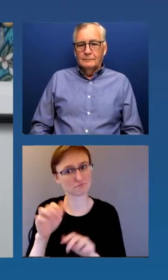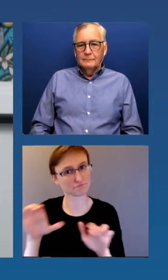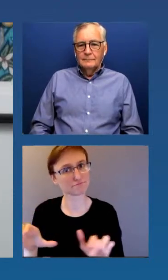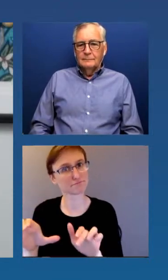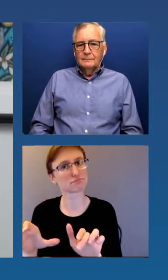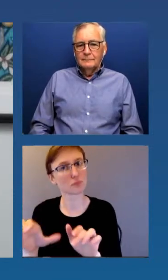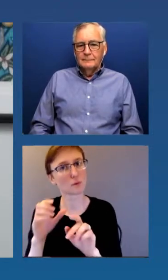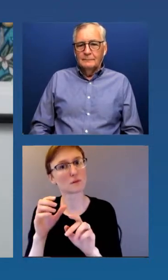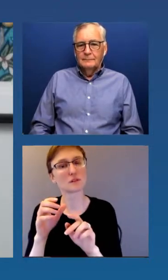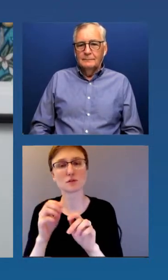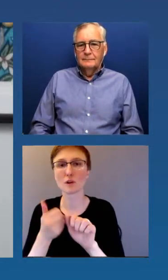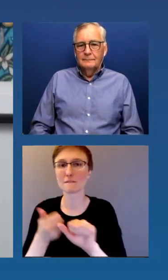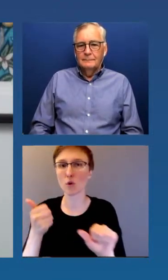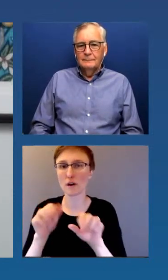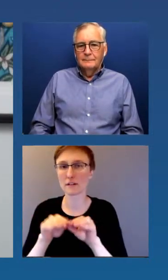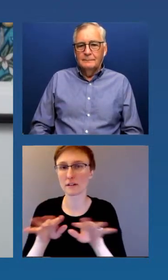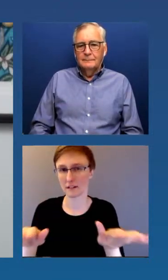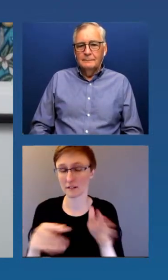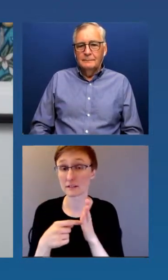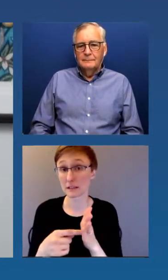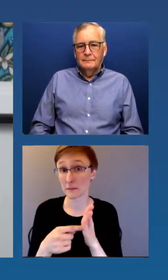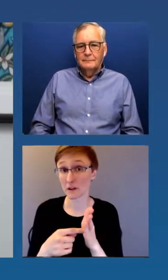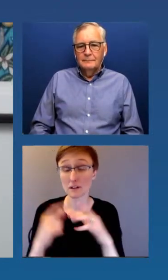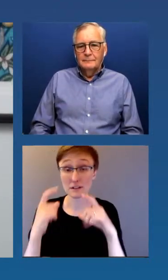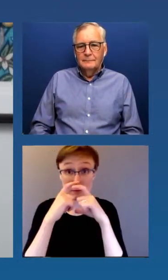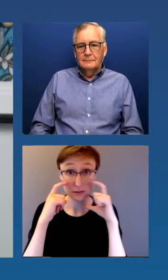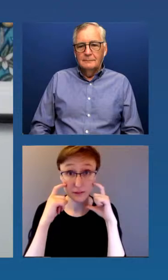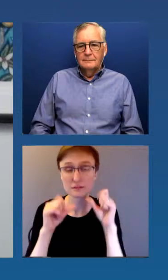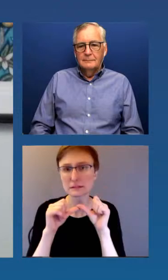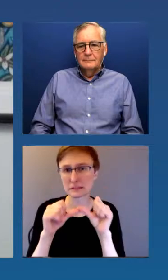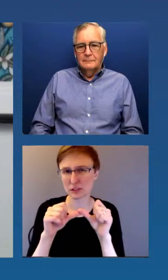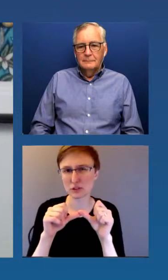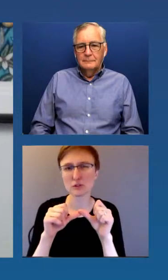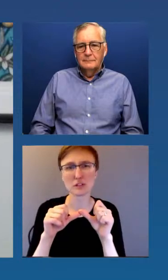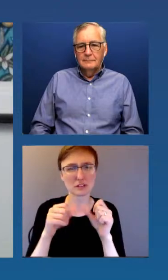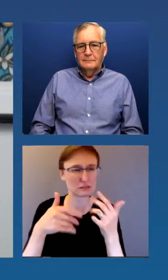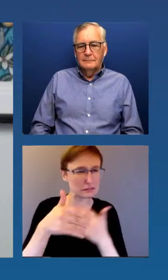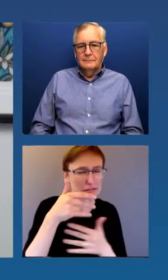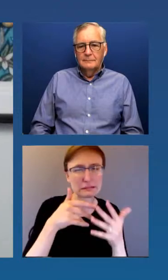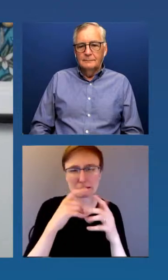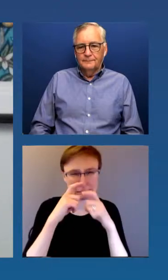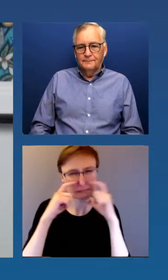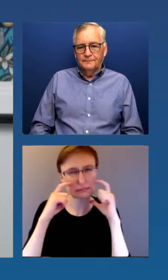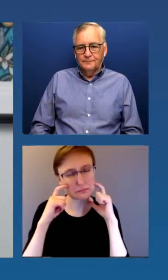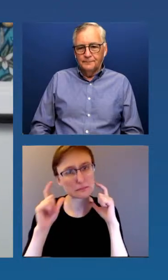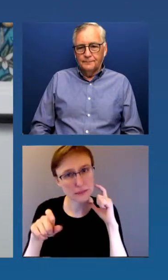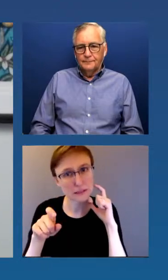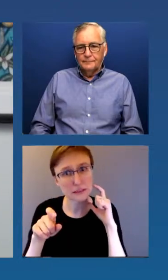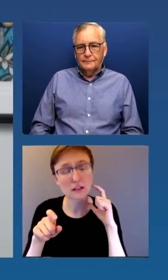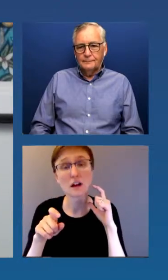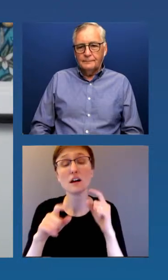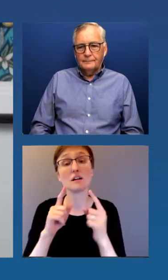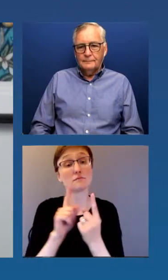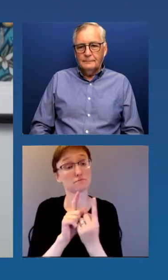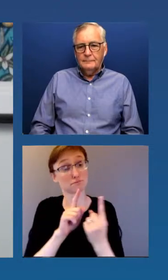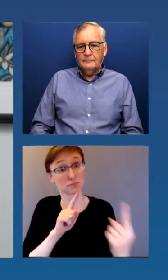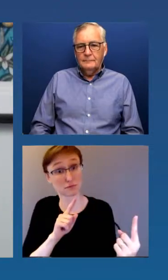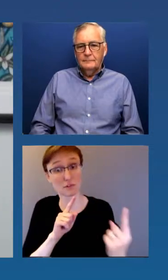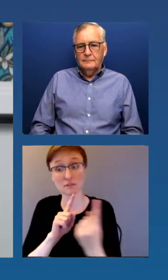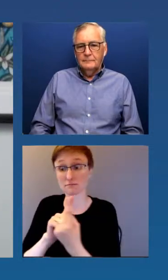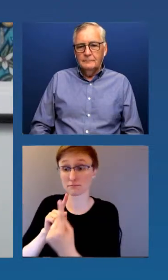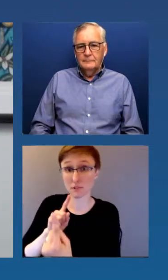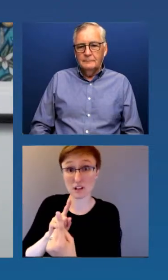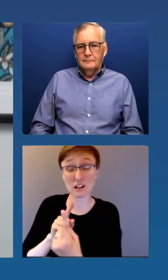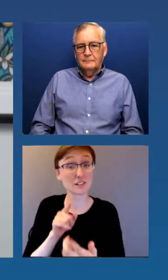transmission, including wearing a mask in closed spaces and crowds, maintaining physical distance from others, and staying home when